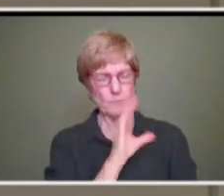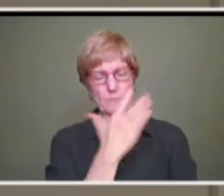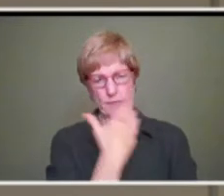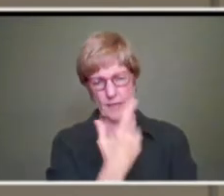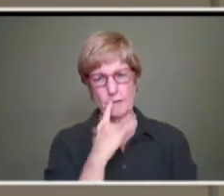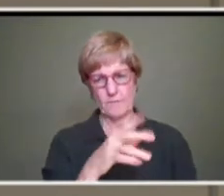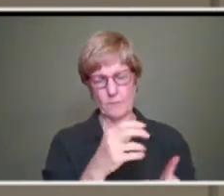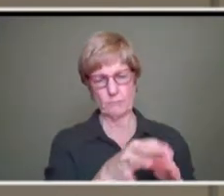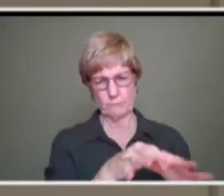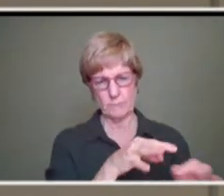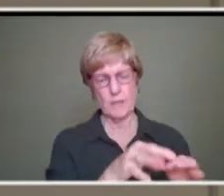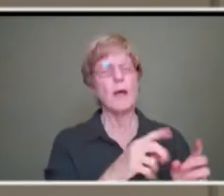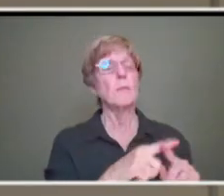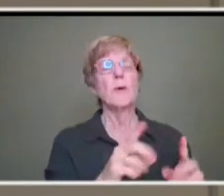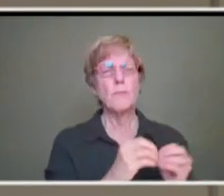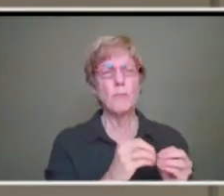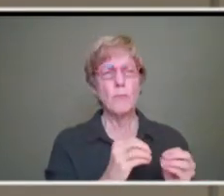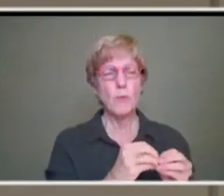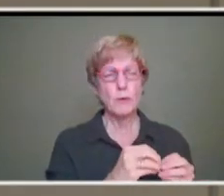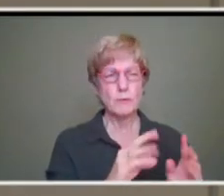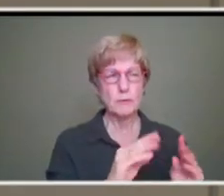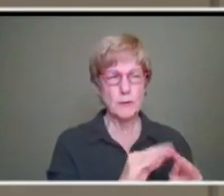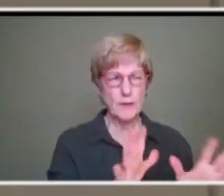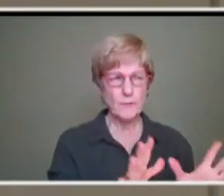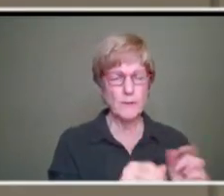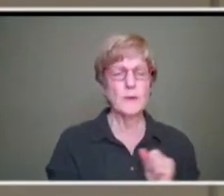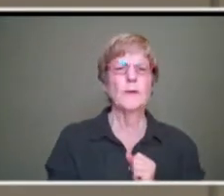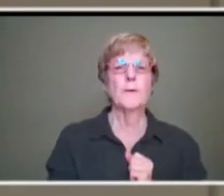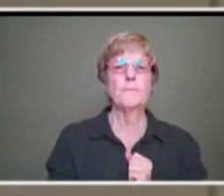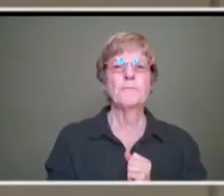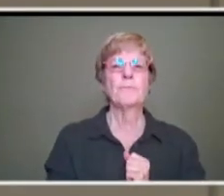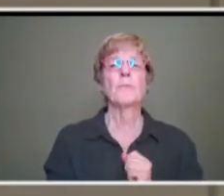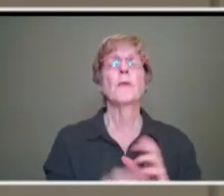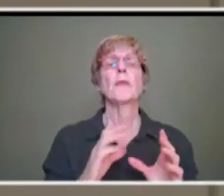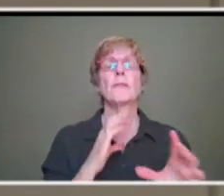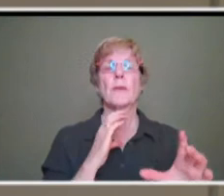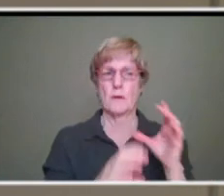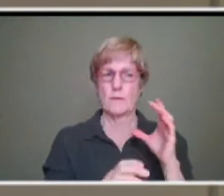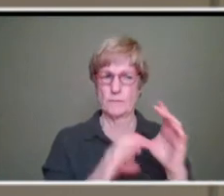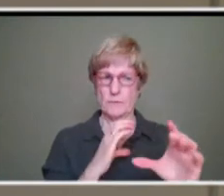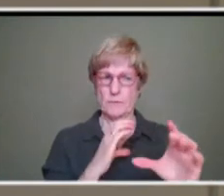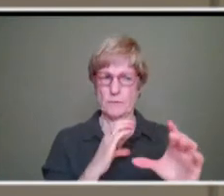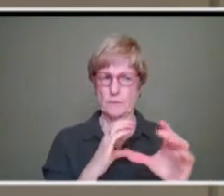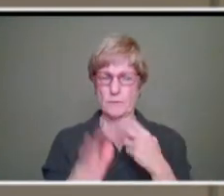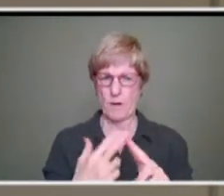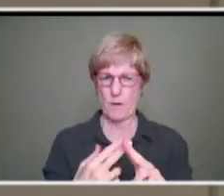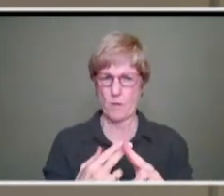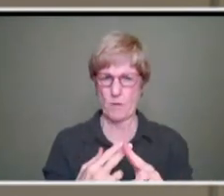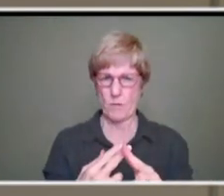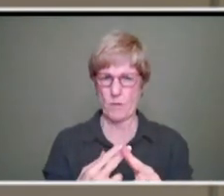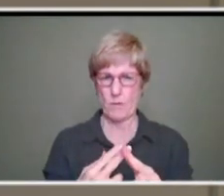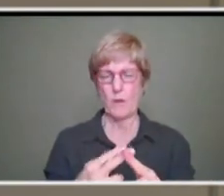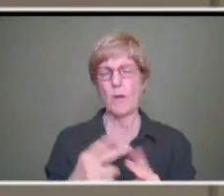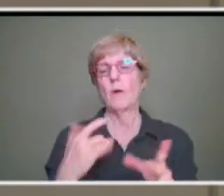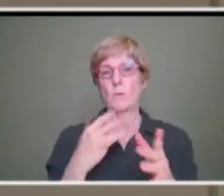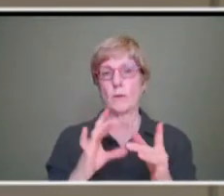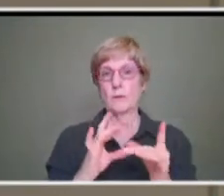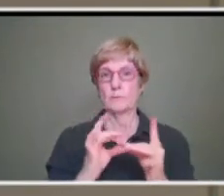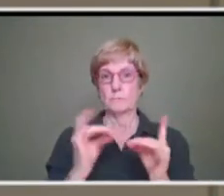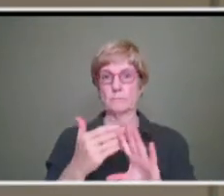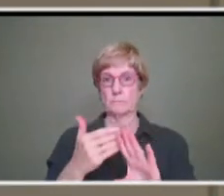but a little further clarification in conversation regarding the comments that I made earlier